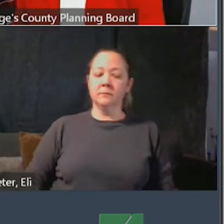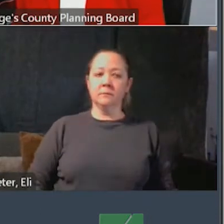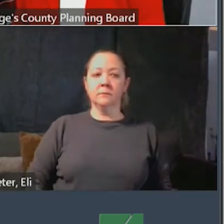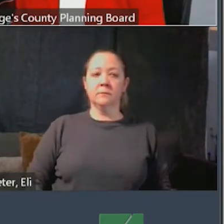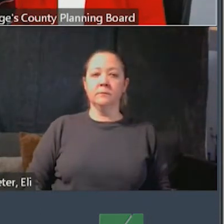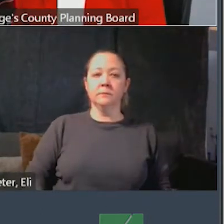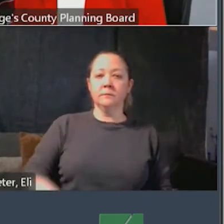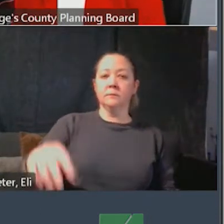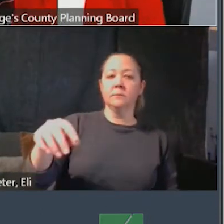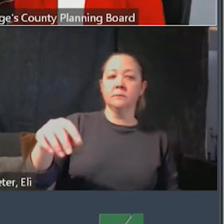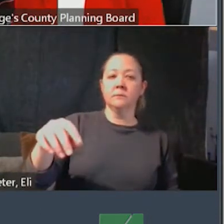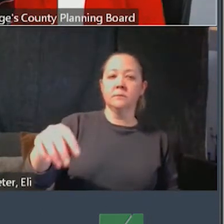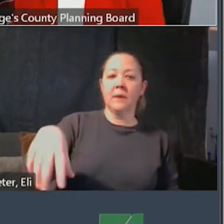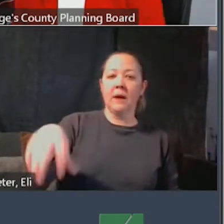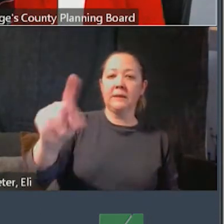Tamer Mahmood?